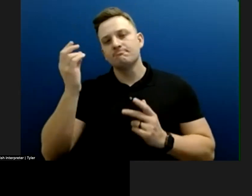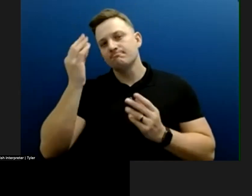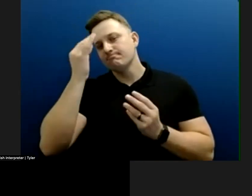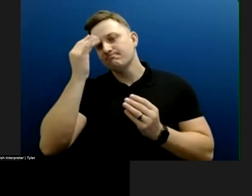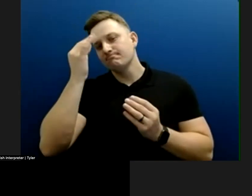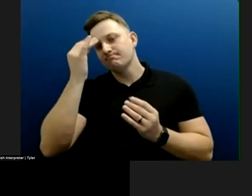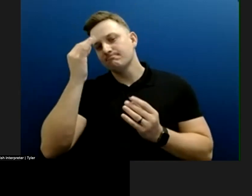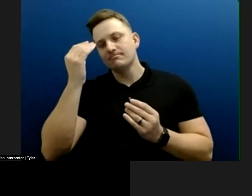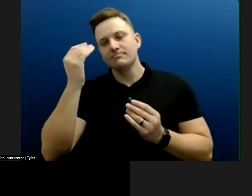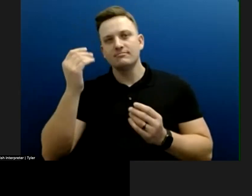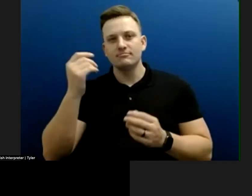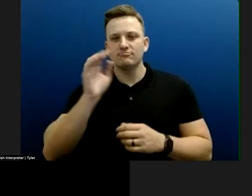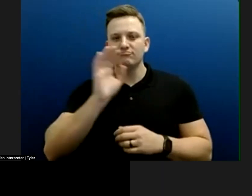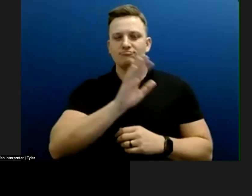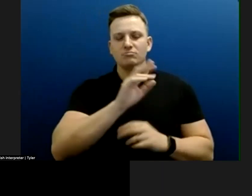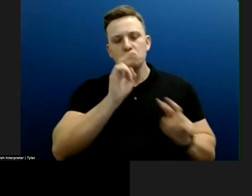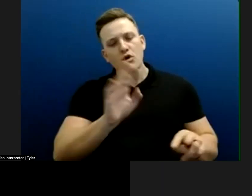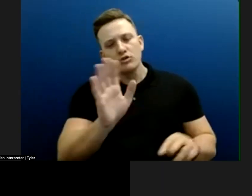cognition.